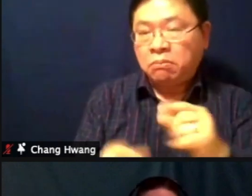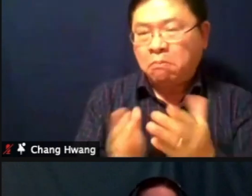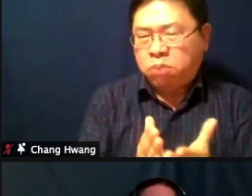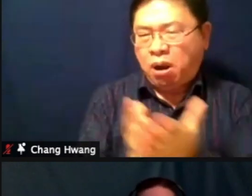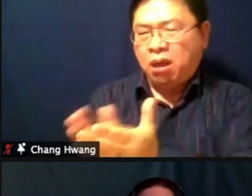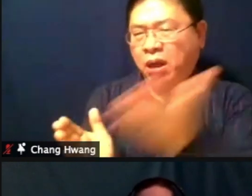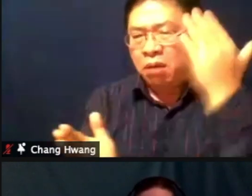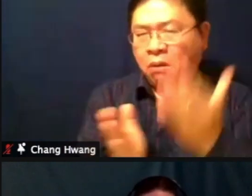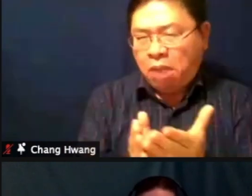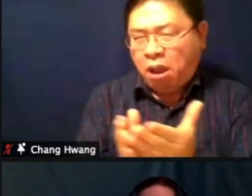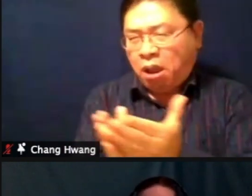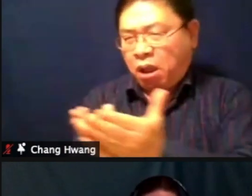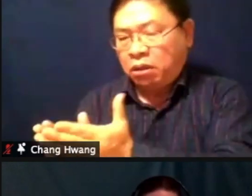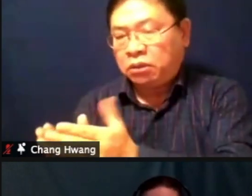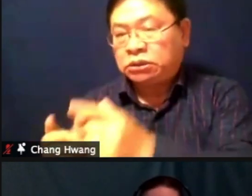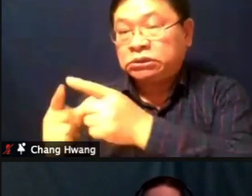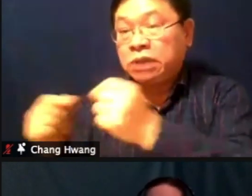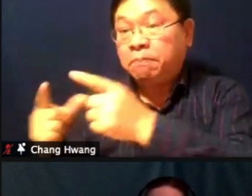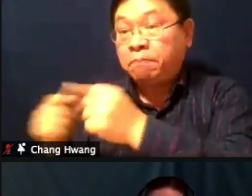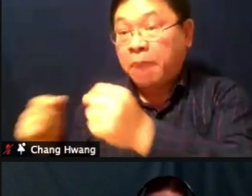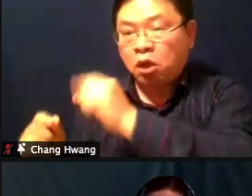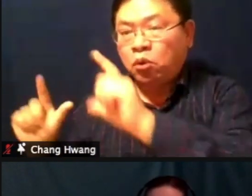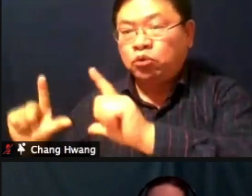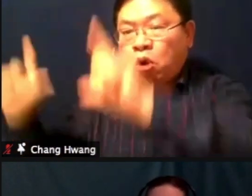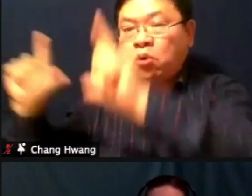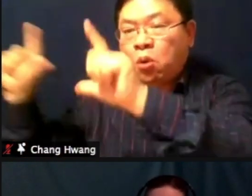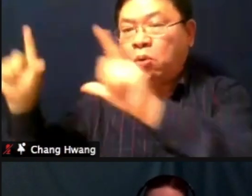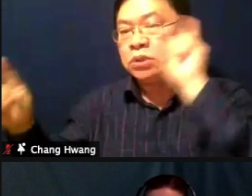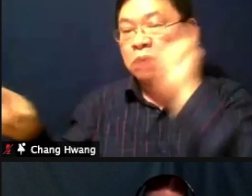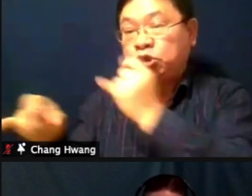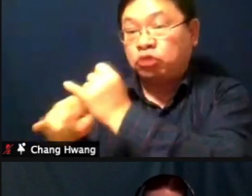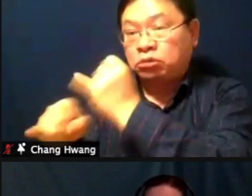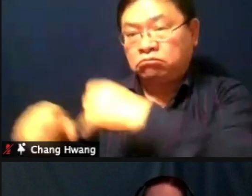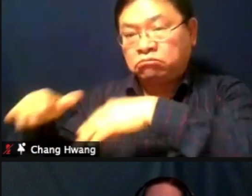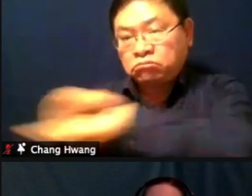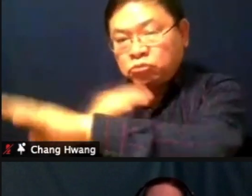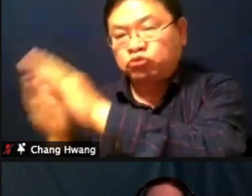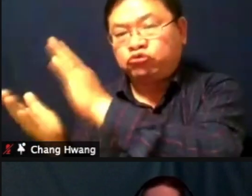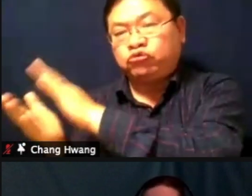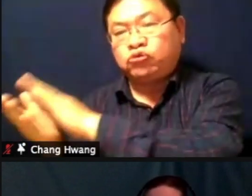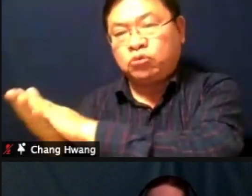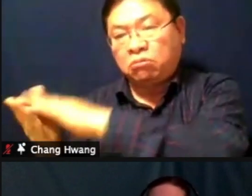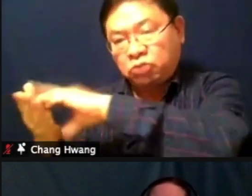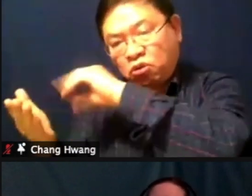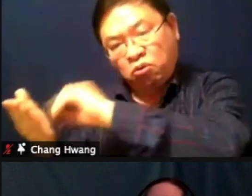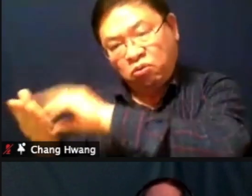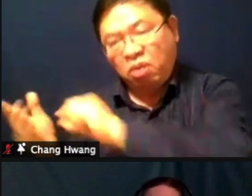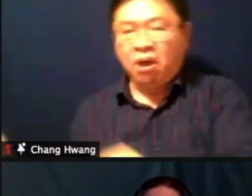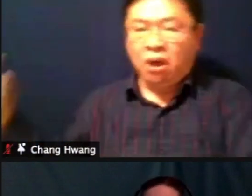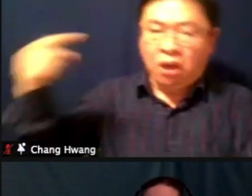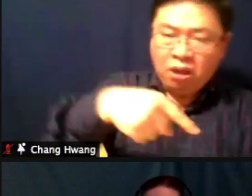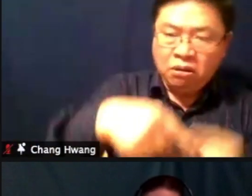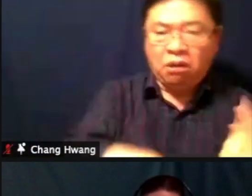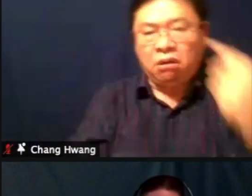Some of the students didn't want to learn Japanese sign language. They may, in Korea, they may